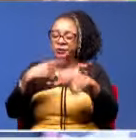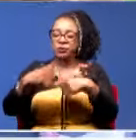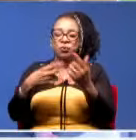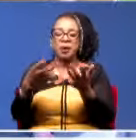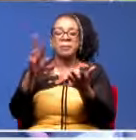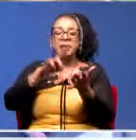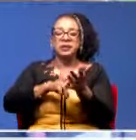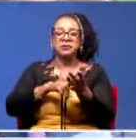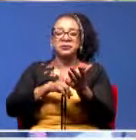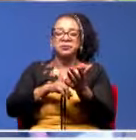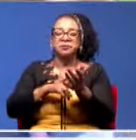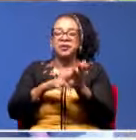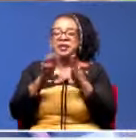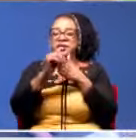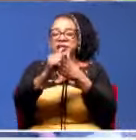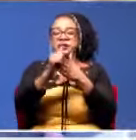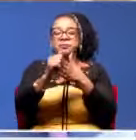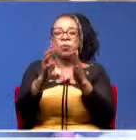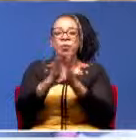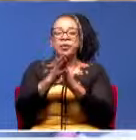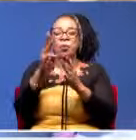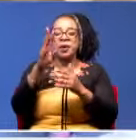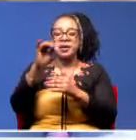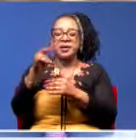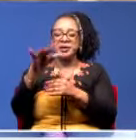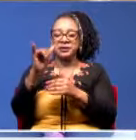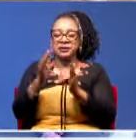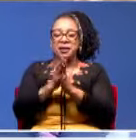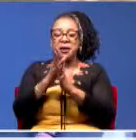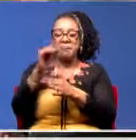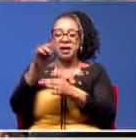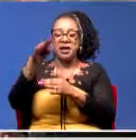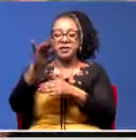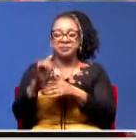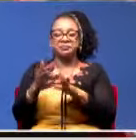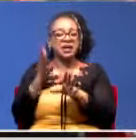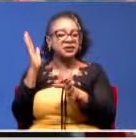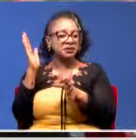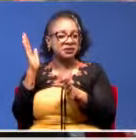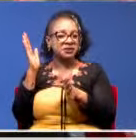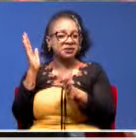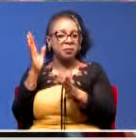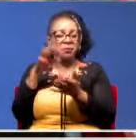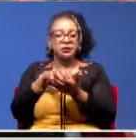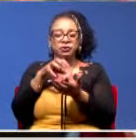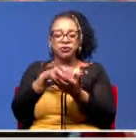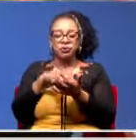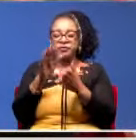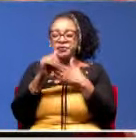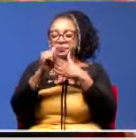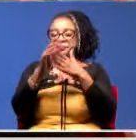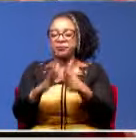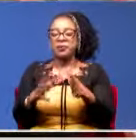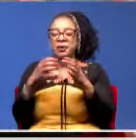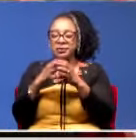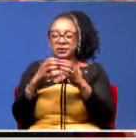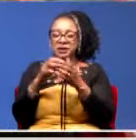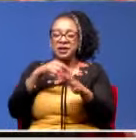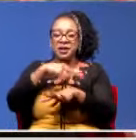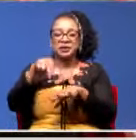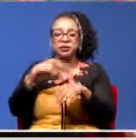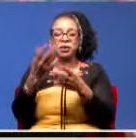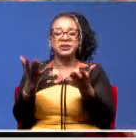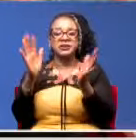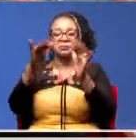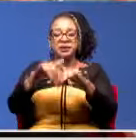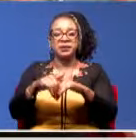leadership with Wandayi and Mbadi's imminent exits, the position of leader of minority in the National Assembly